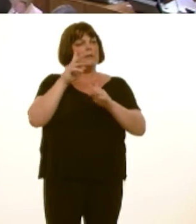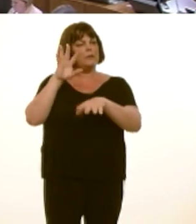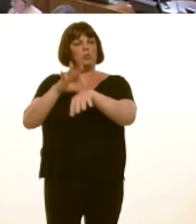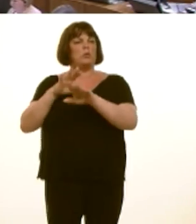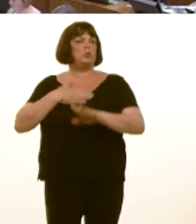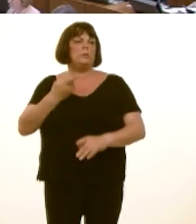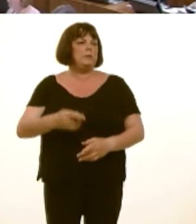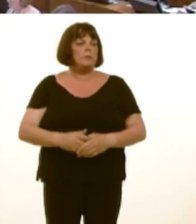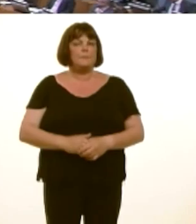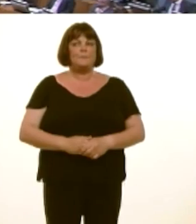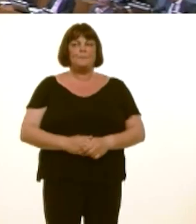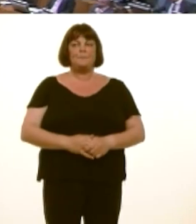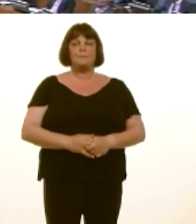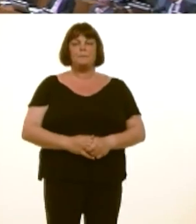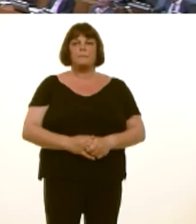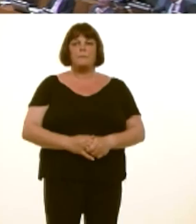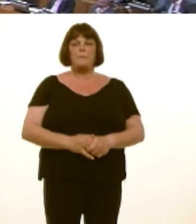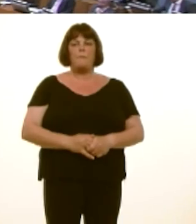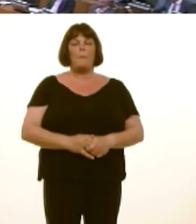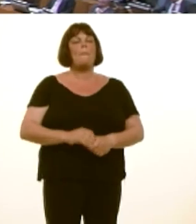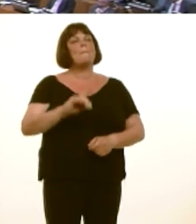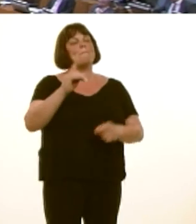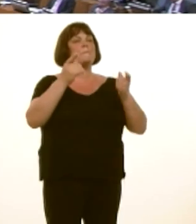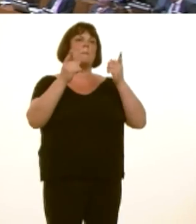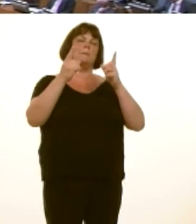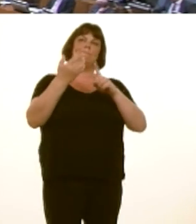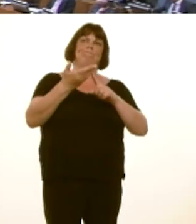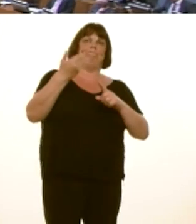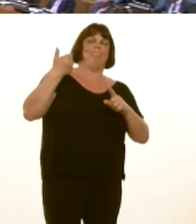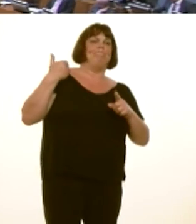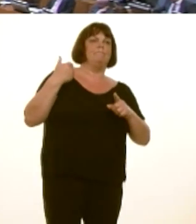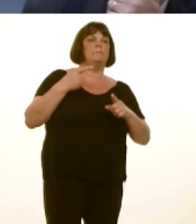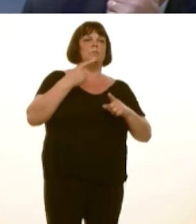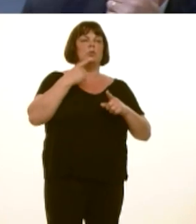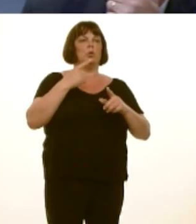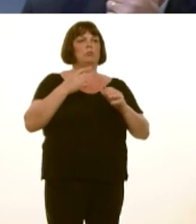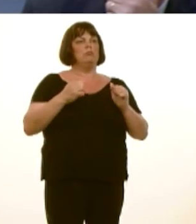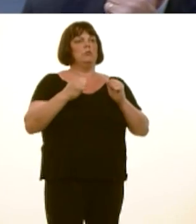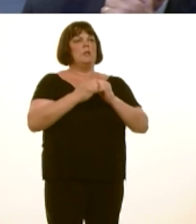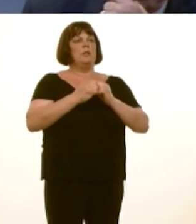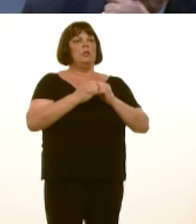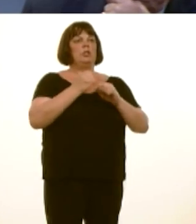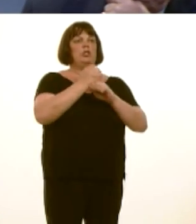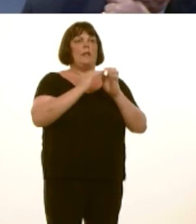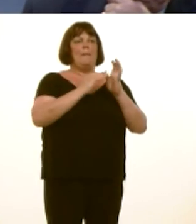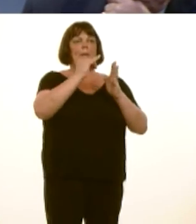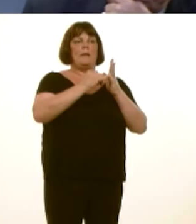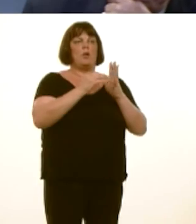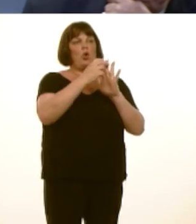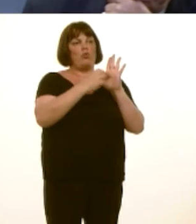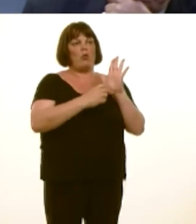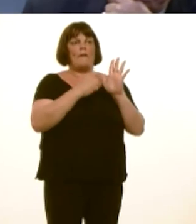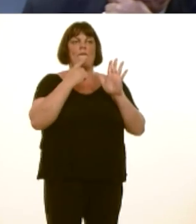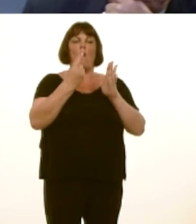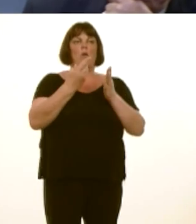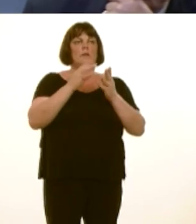Kirsty Williams. First Minister, earlier this year, your government renegotiated the GMS contract to create a sustainability fund